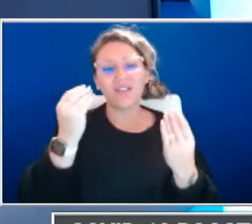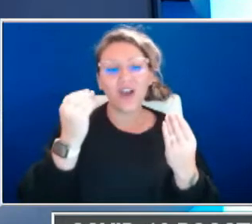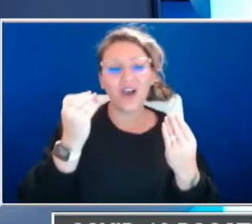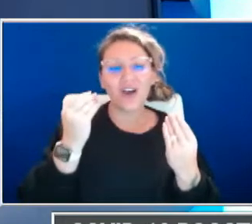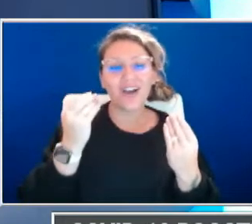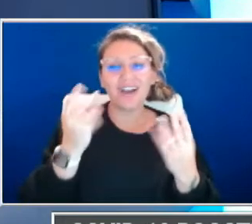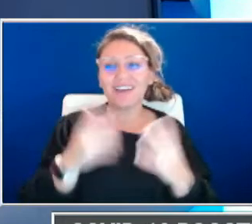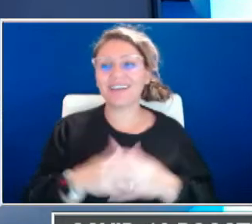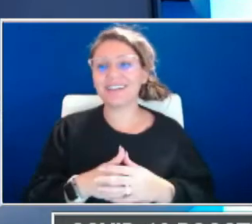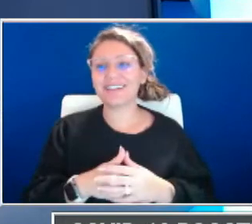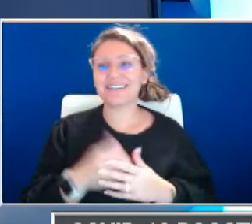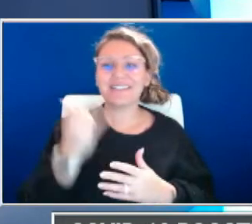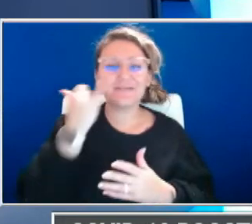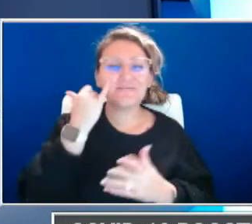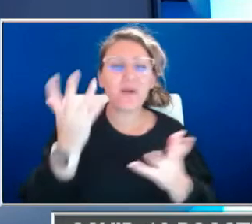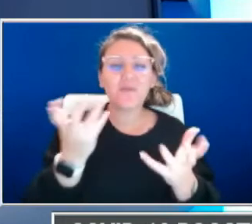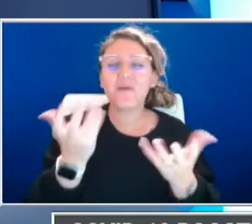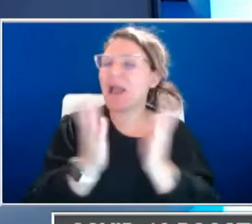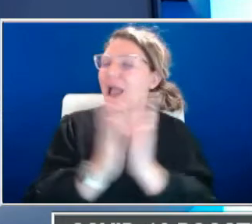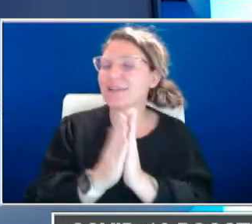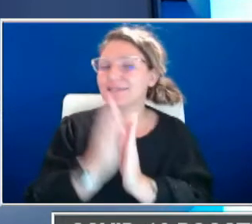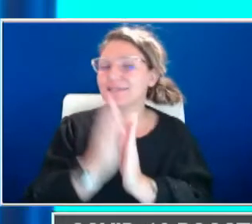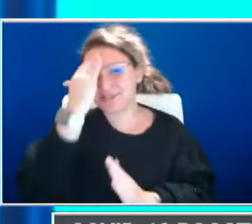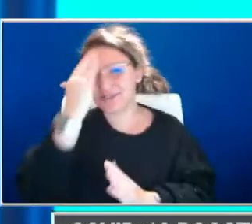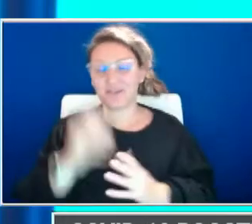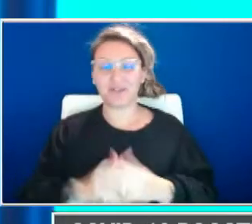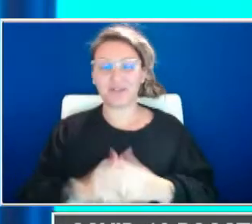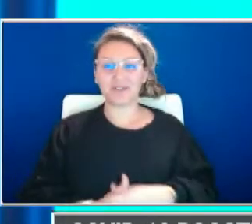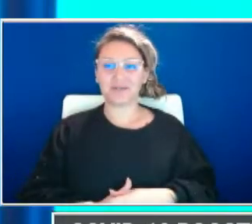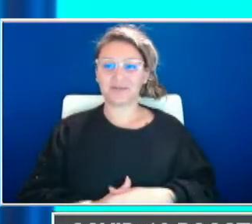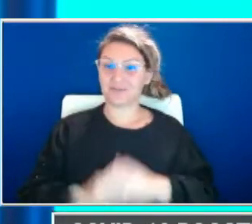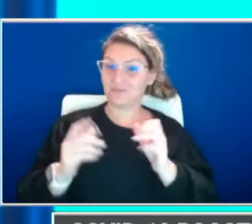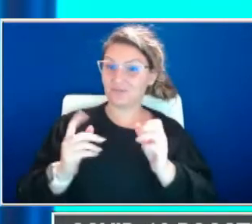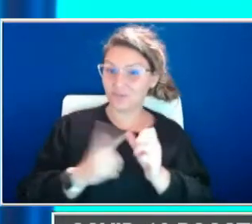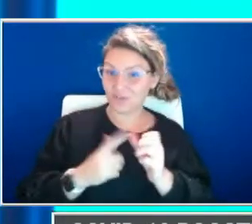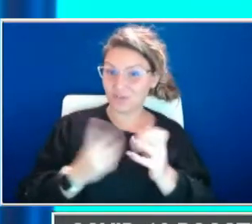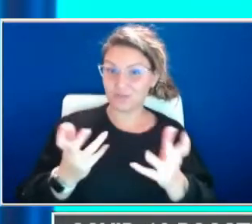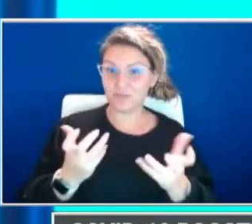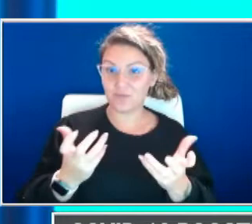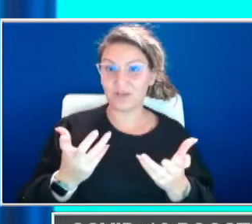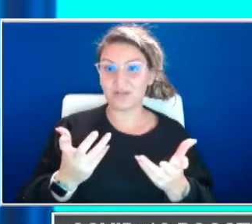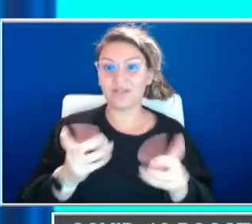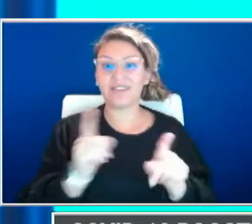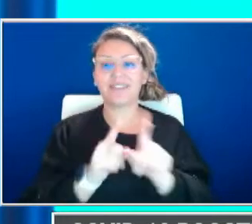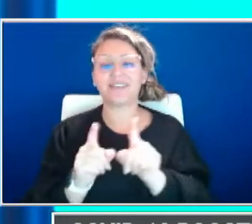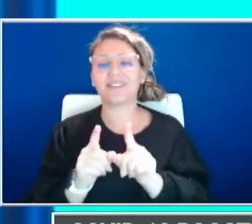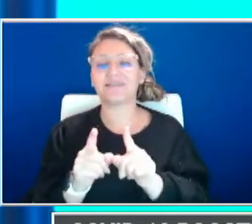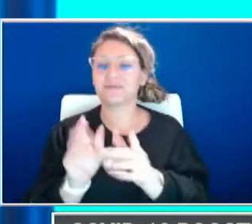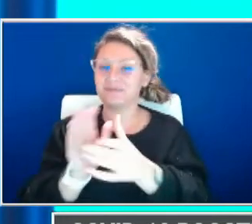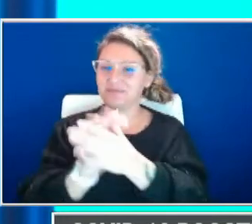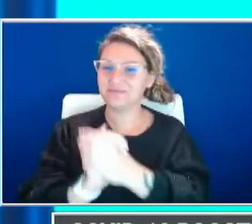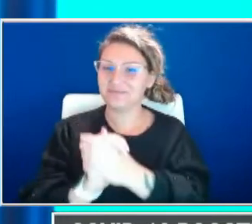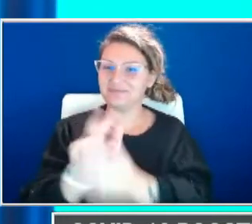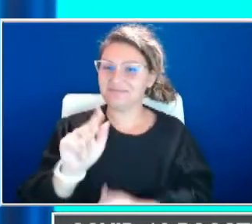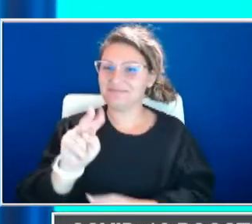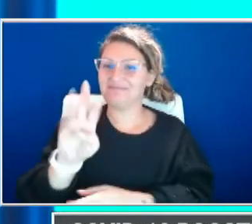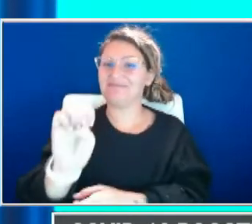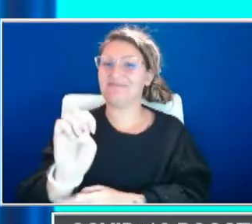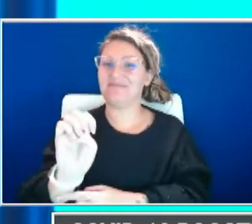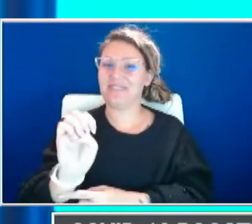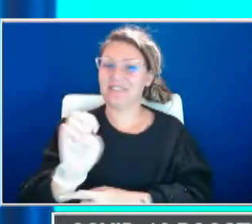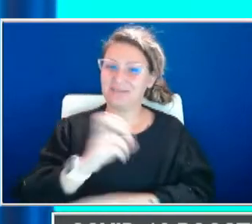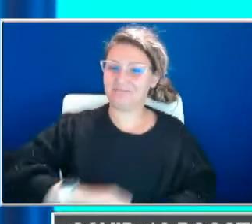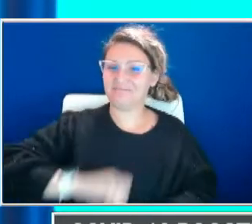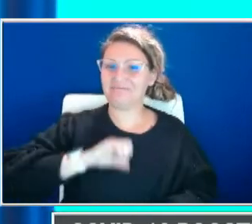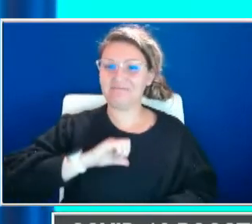you, and what do you want us to know? So first of all, I wanted to also congratulate you, Vince, for being the proud father of a stem